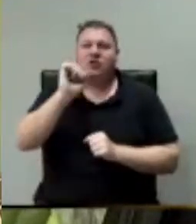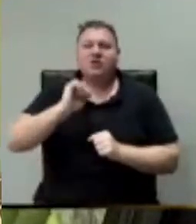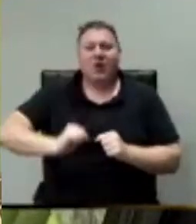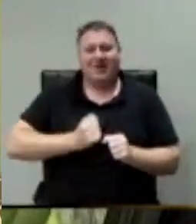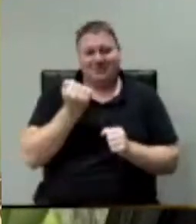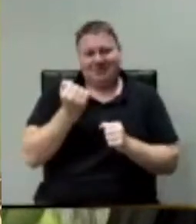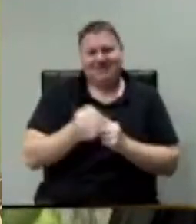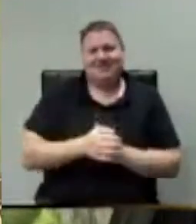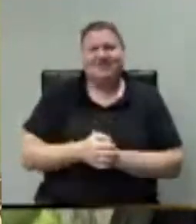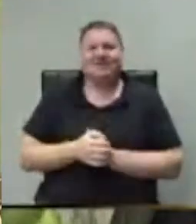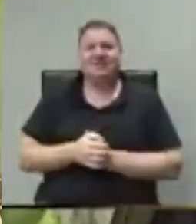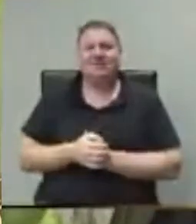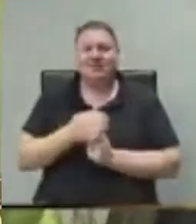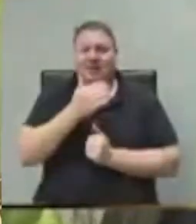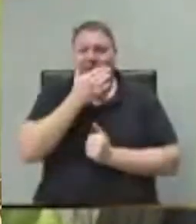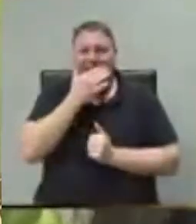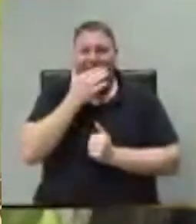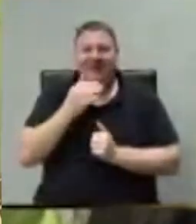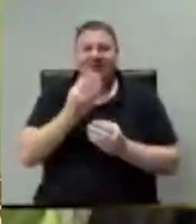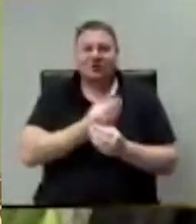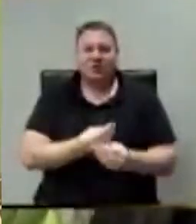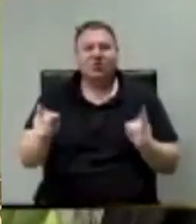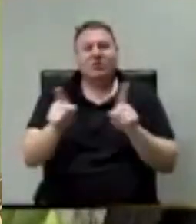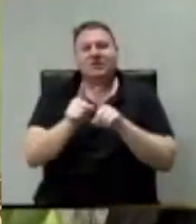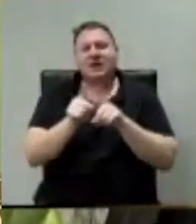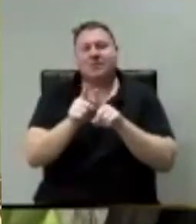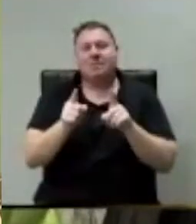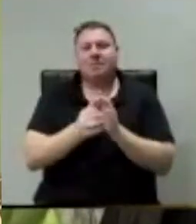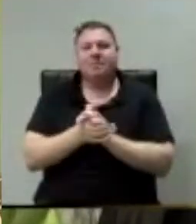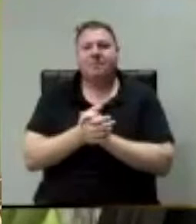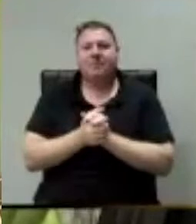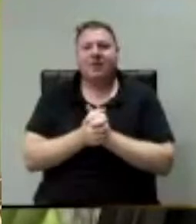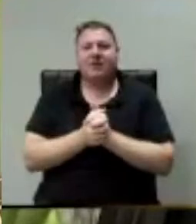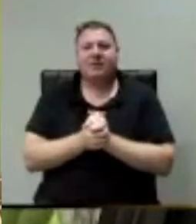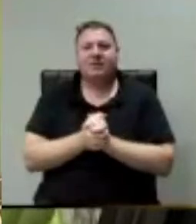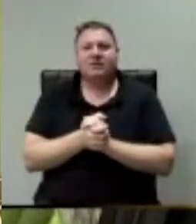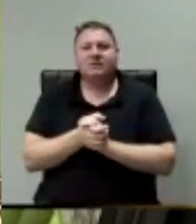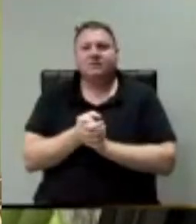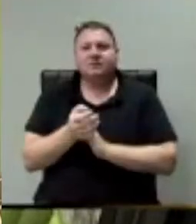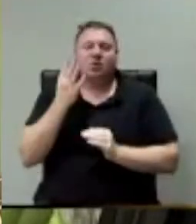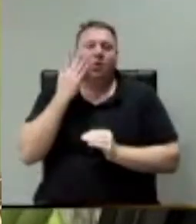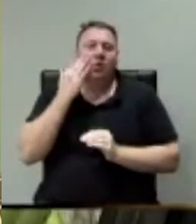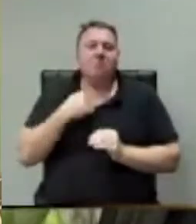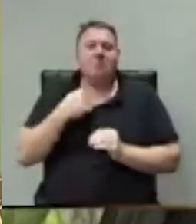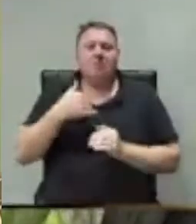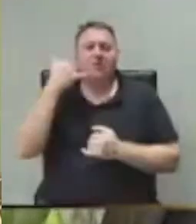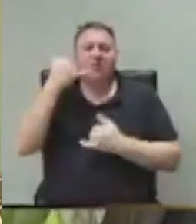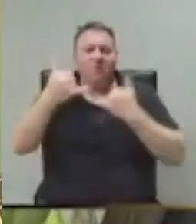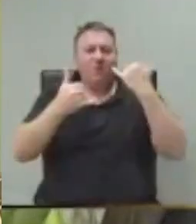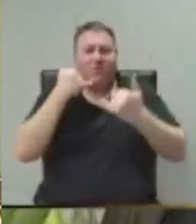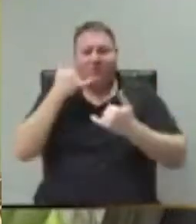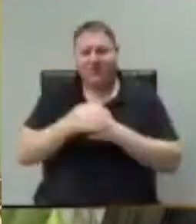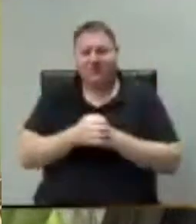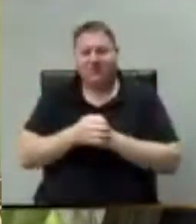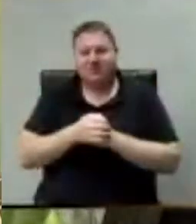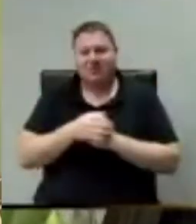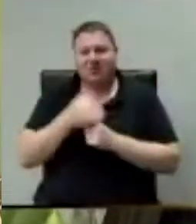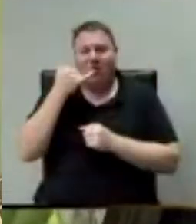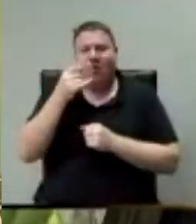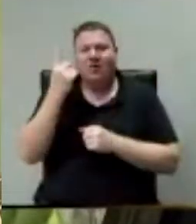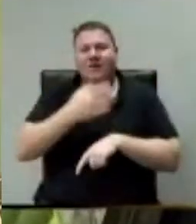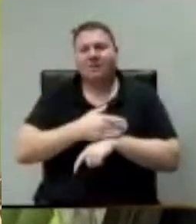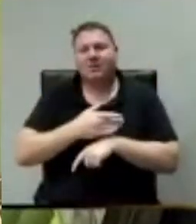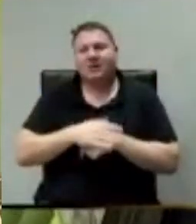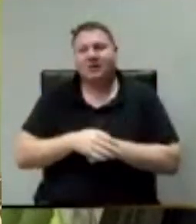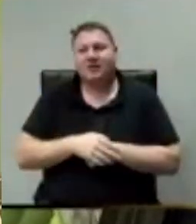guys, and to your children, because, you know, when I call them, I call all of them one time and